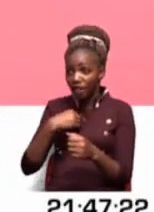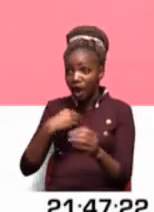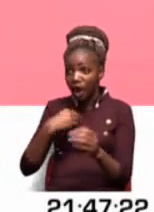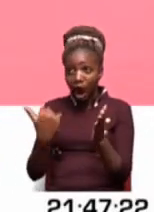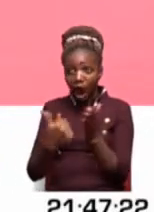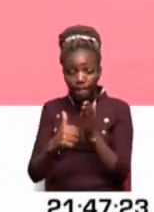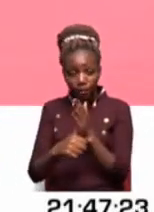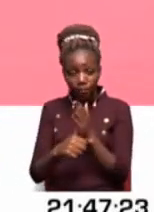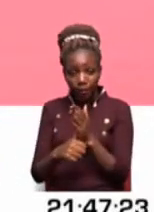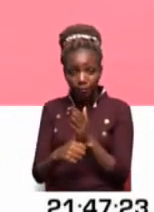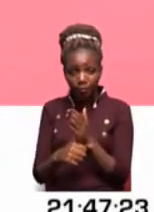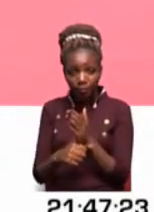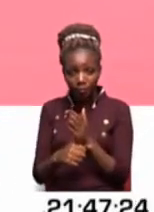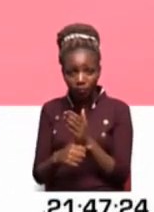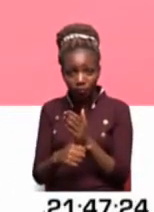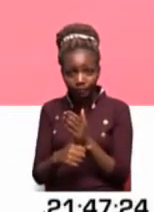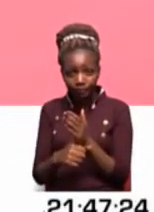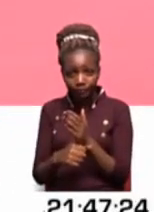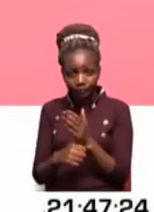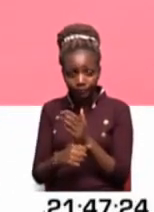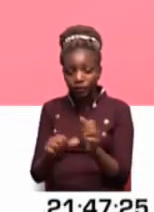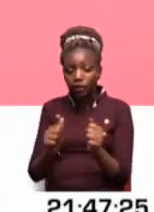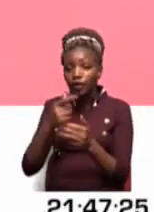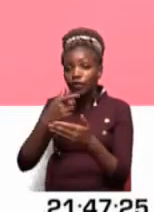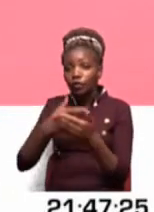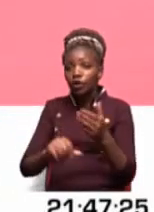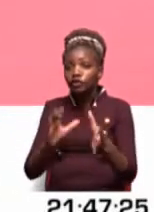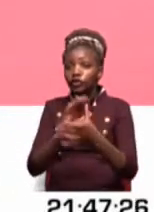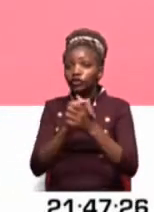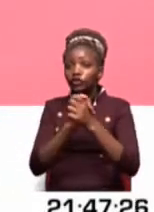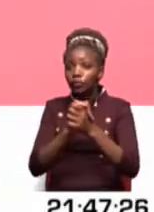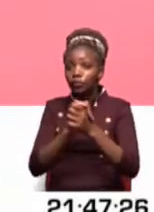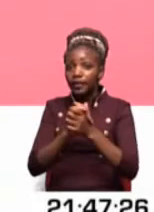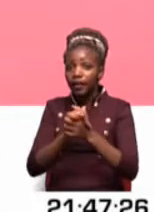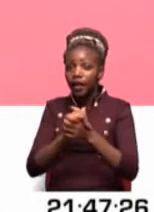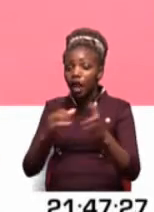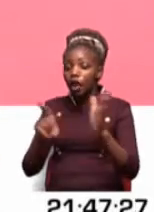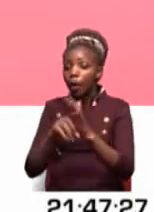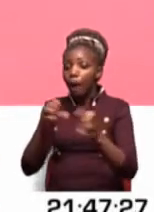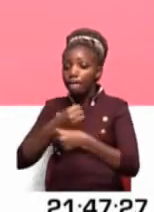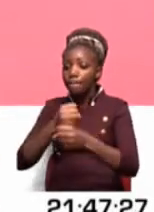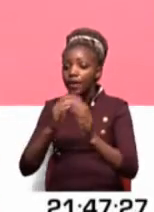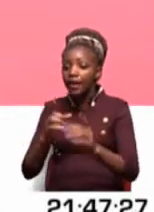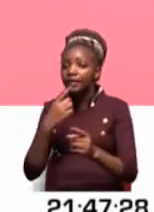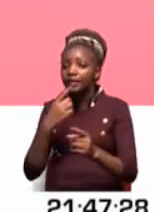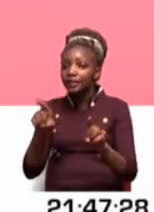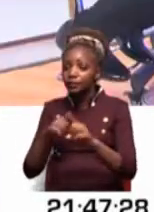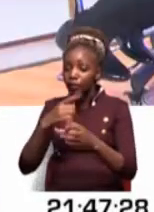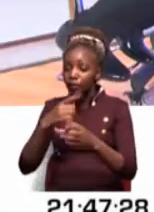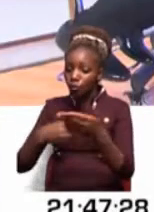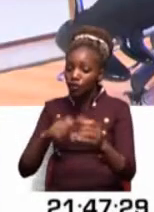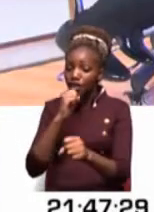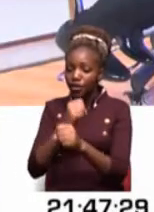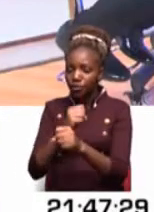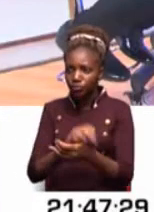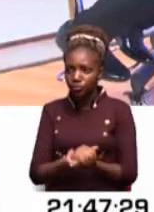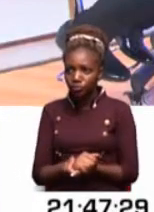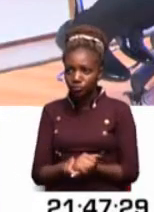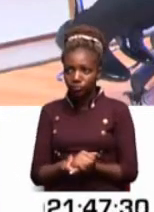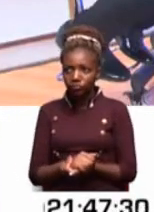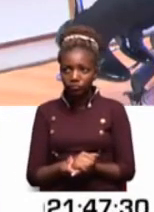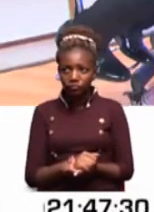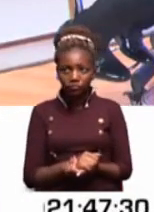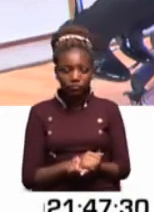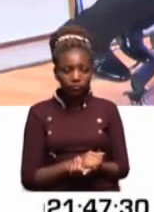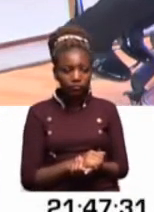between what Jubilee policymakers say and what they do. So, do you think this is exclusively to the Jubilee?